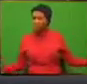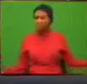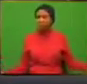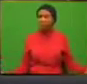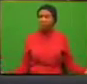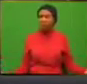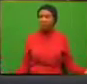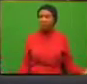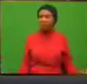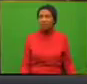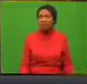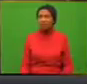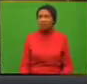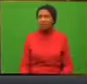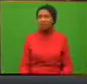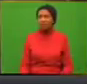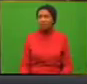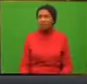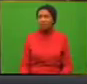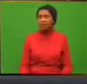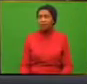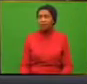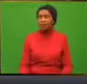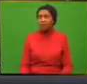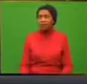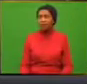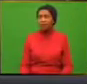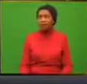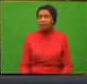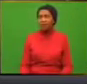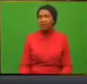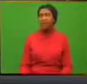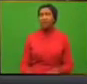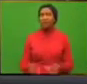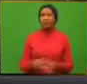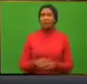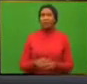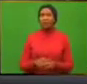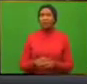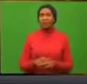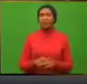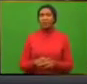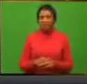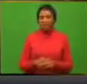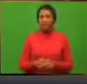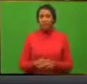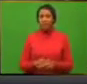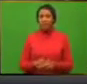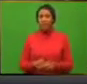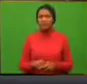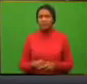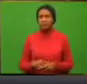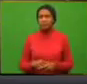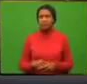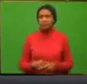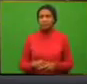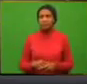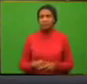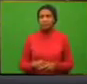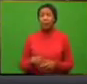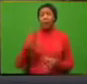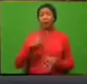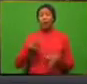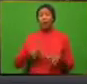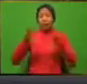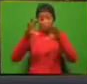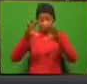far too long, we've allowed those who seek to break our country down for their own personal benefit and gain, to hold back